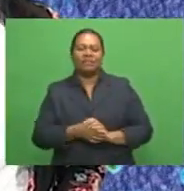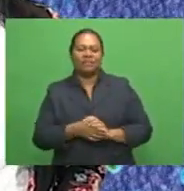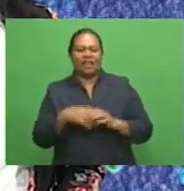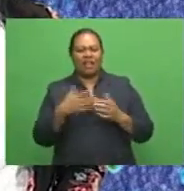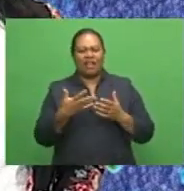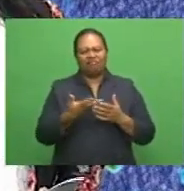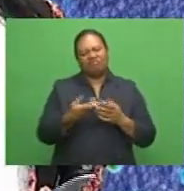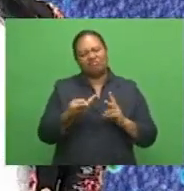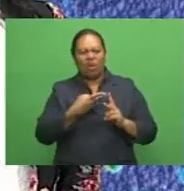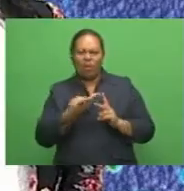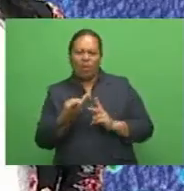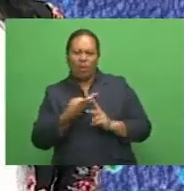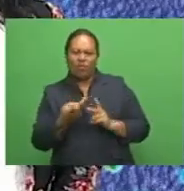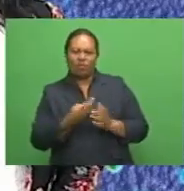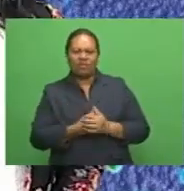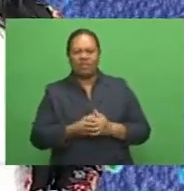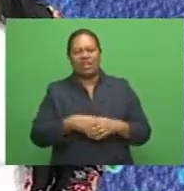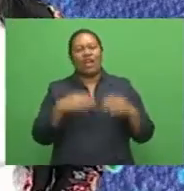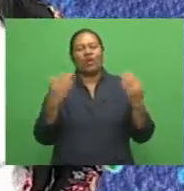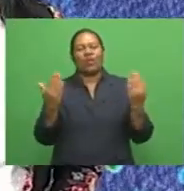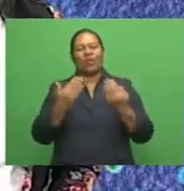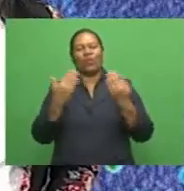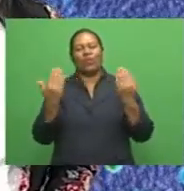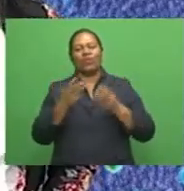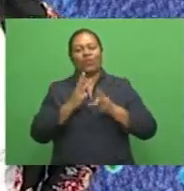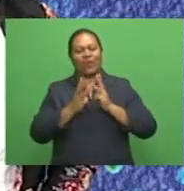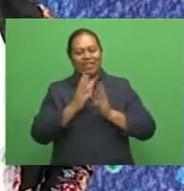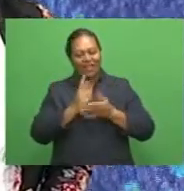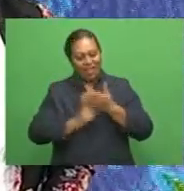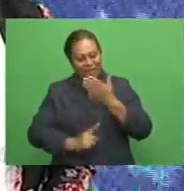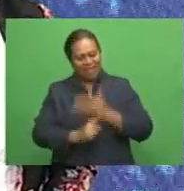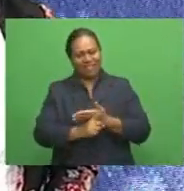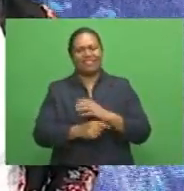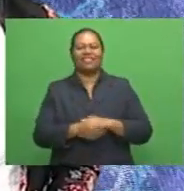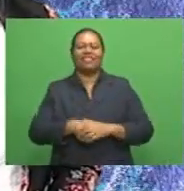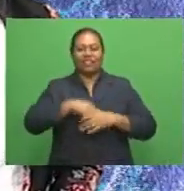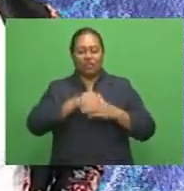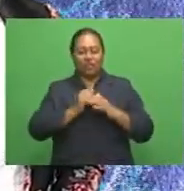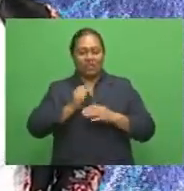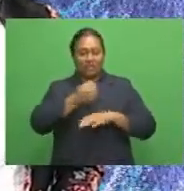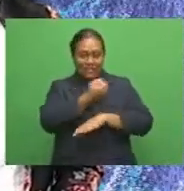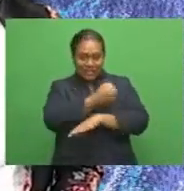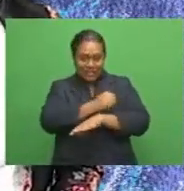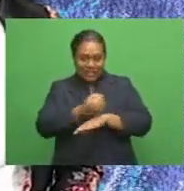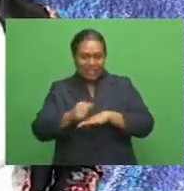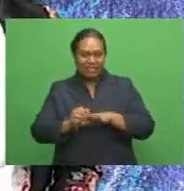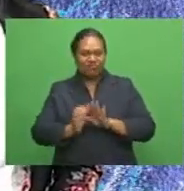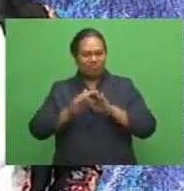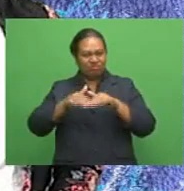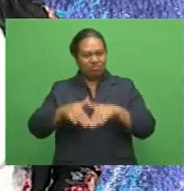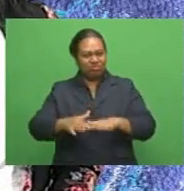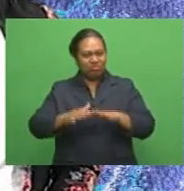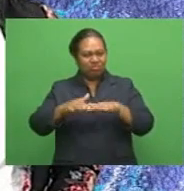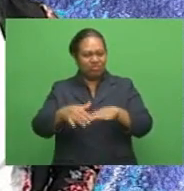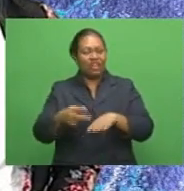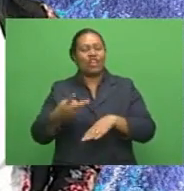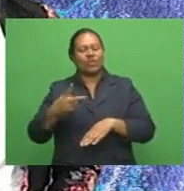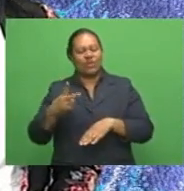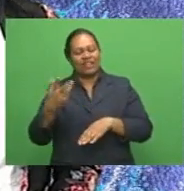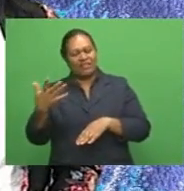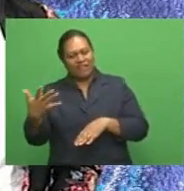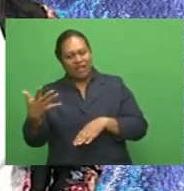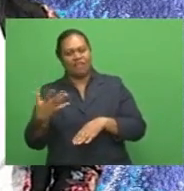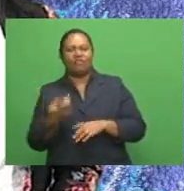of both. Cool weather is good as well. At sea, southeast winds are a little tough, gusting from 25 to